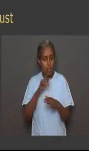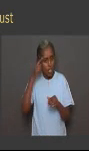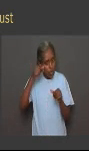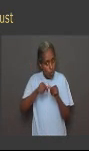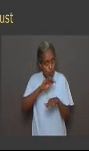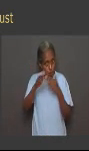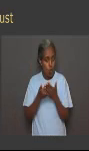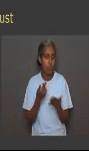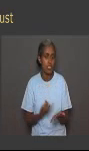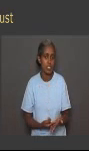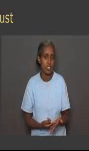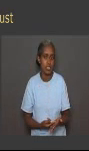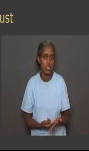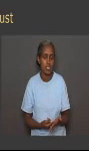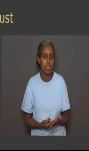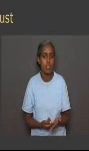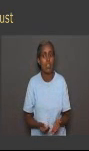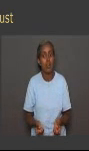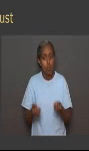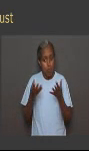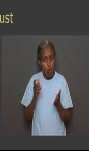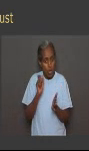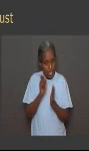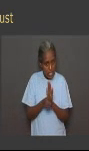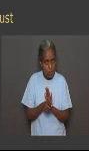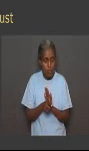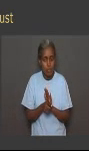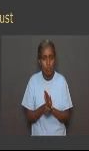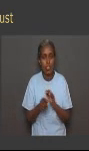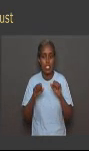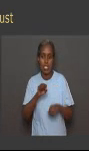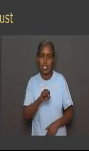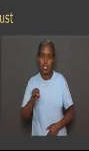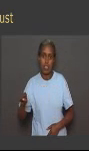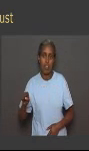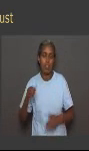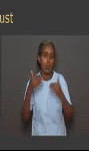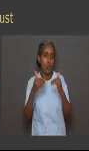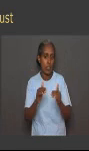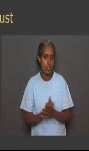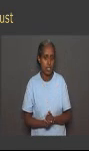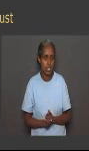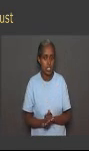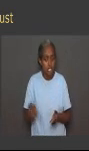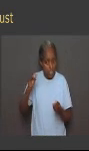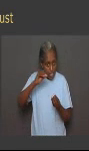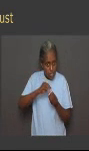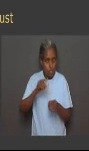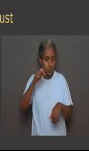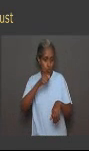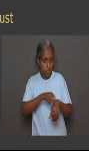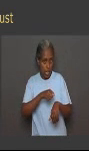these. There are more examples of scalar quantities. In addition to